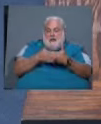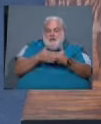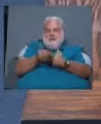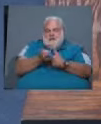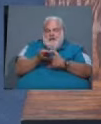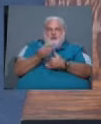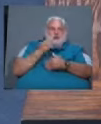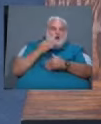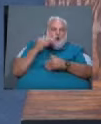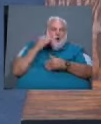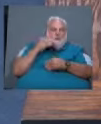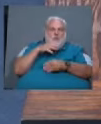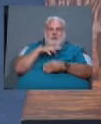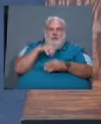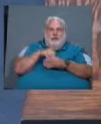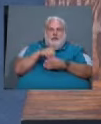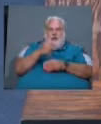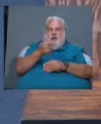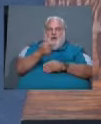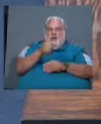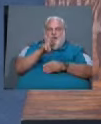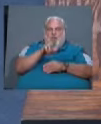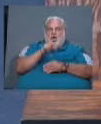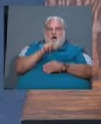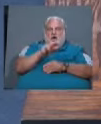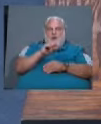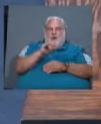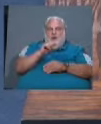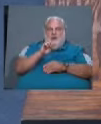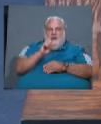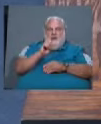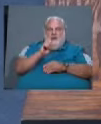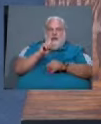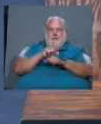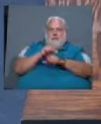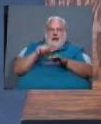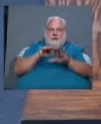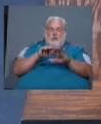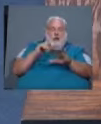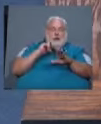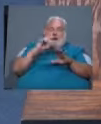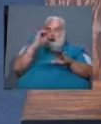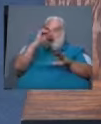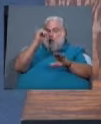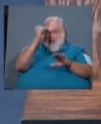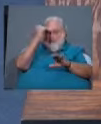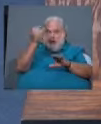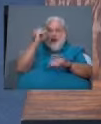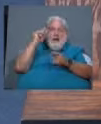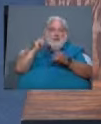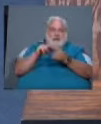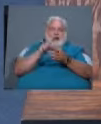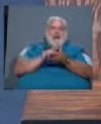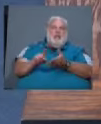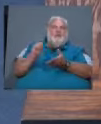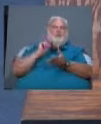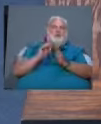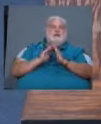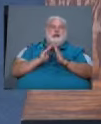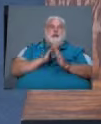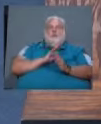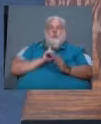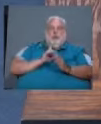homes in the Granite Mountain community. We had no idea about their proposal until last week's city board